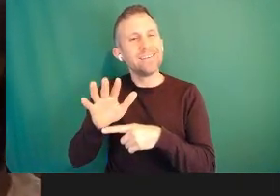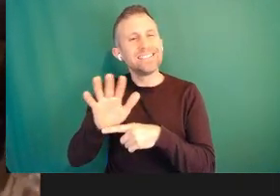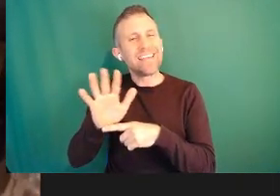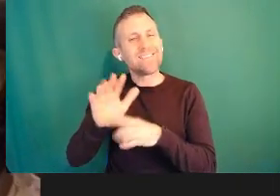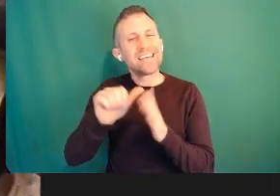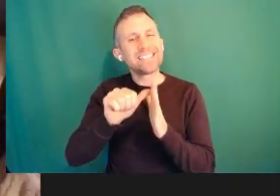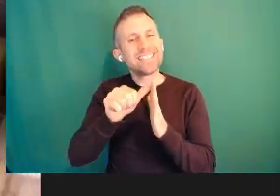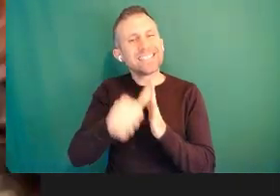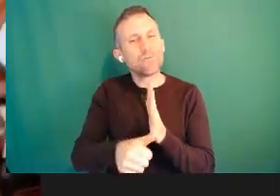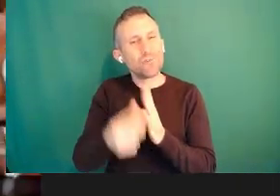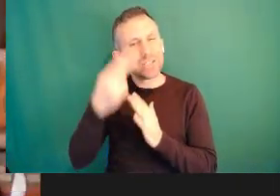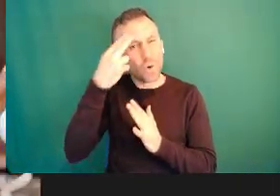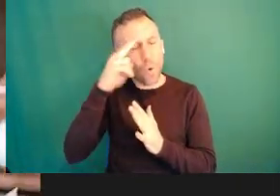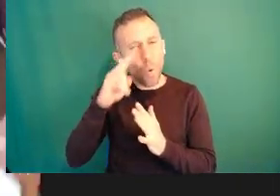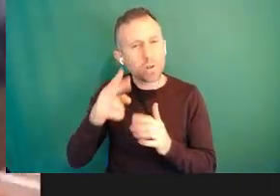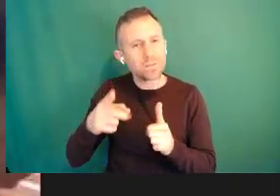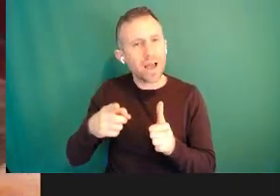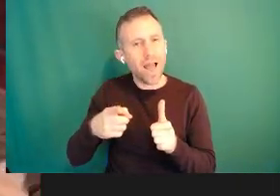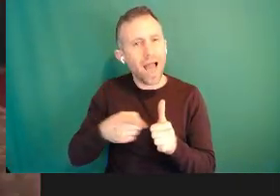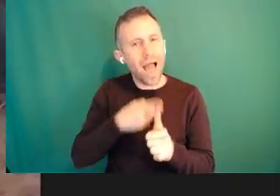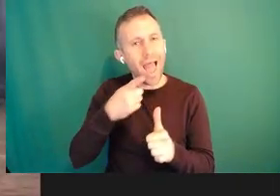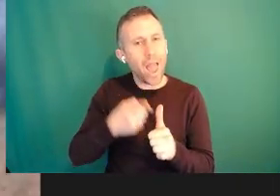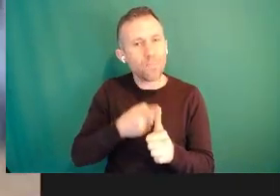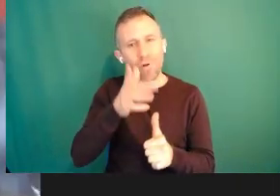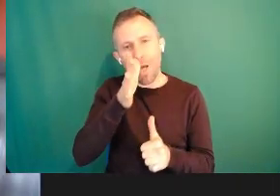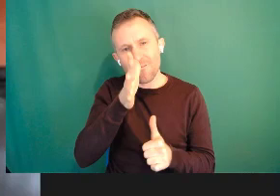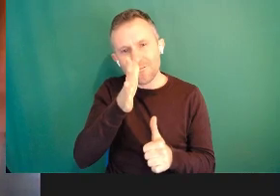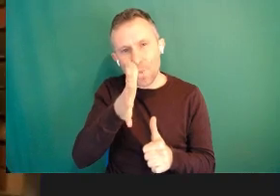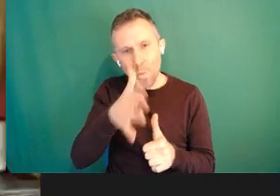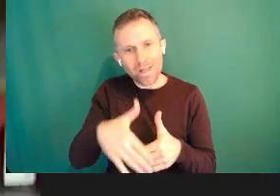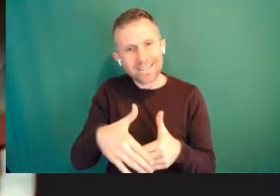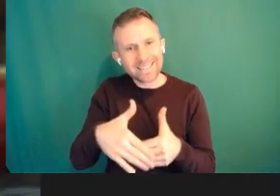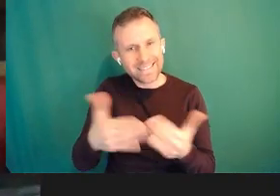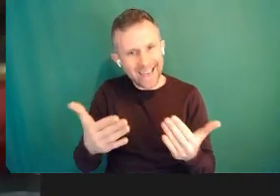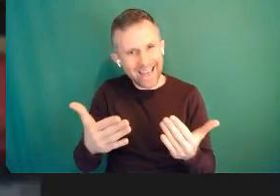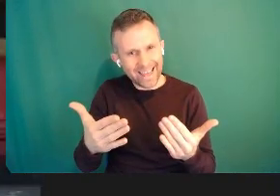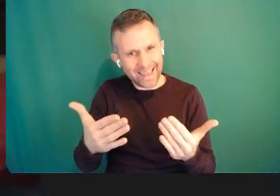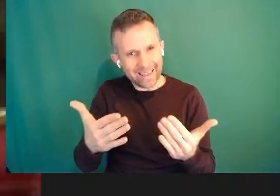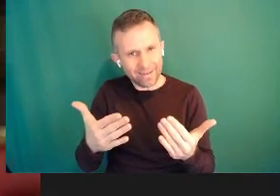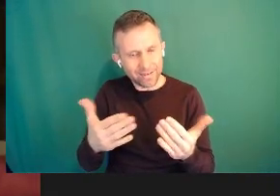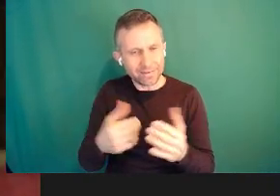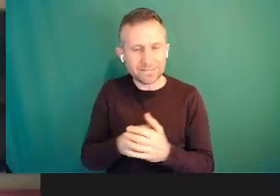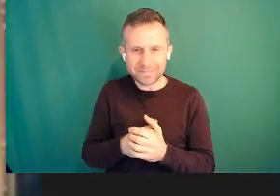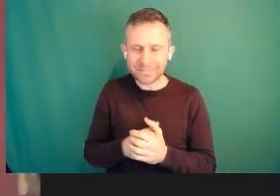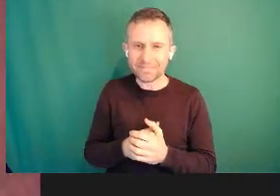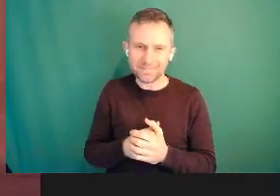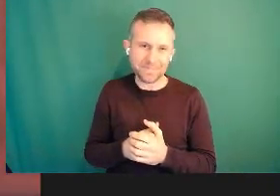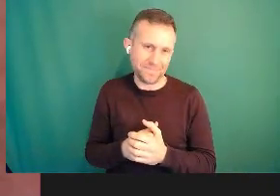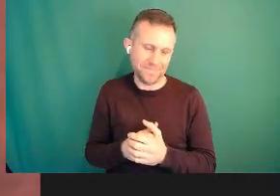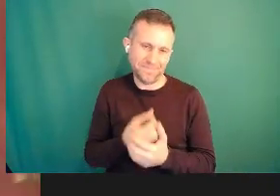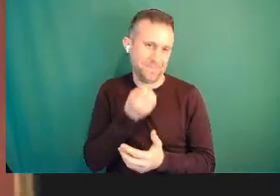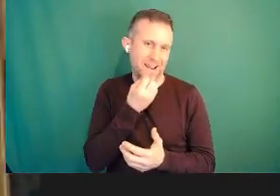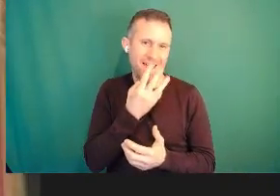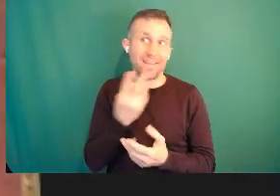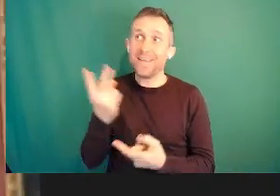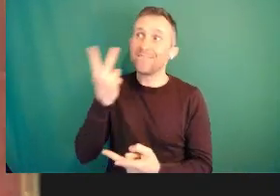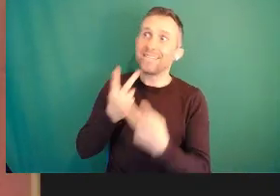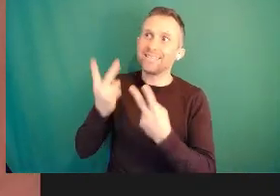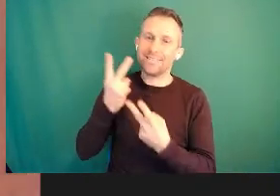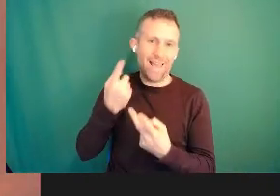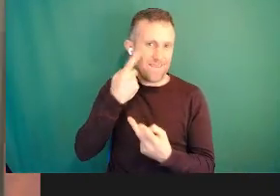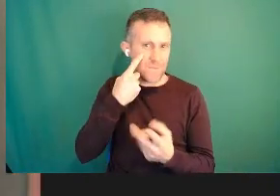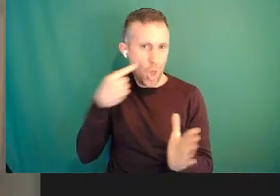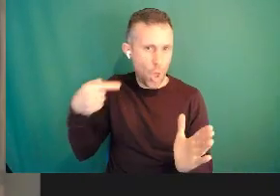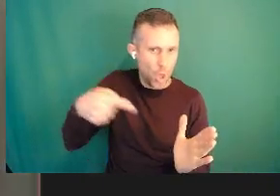here as well, which are on display for people to come and see. So I mentioned the house is timber